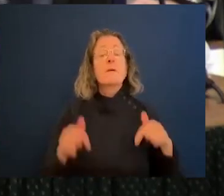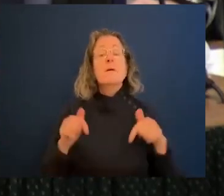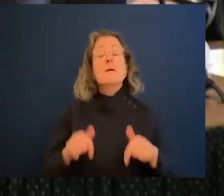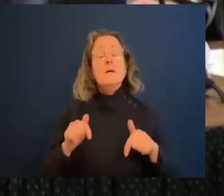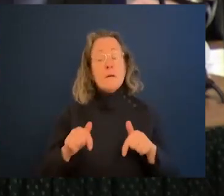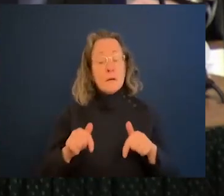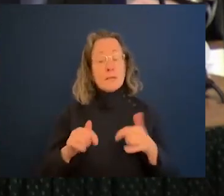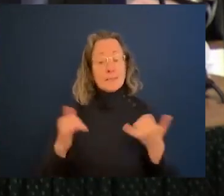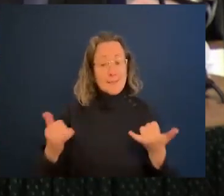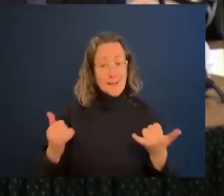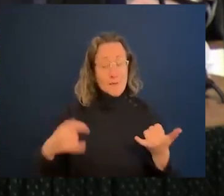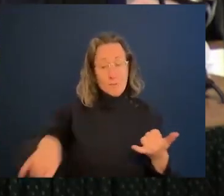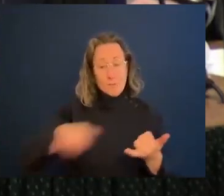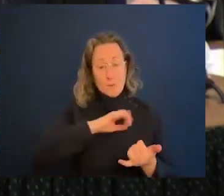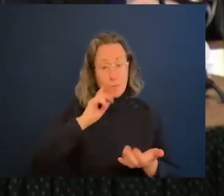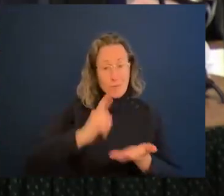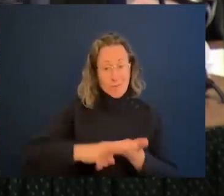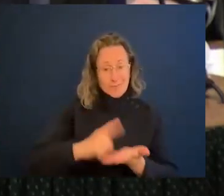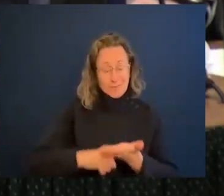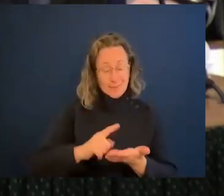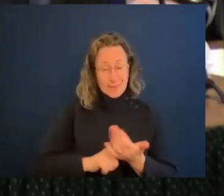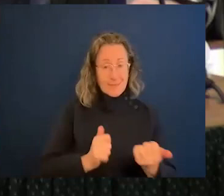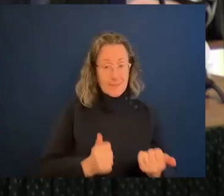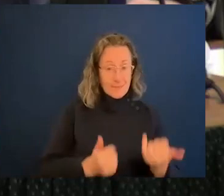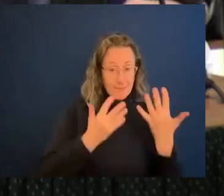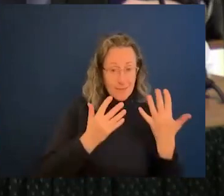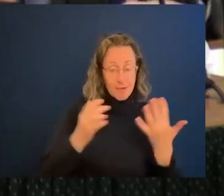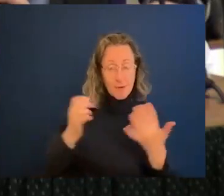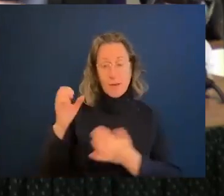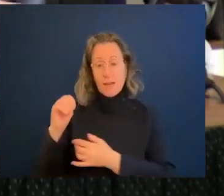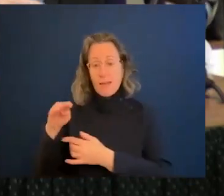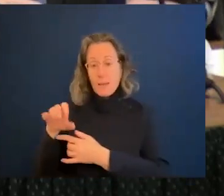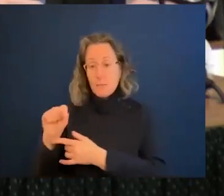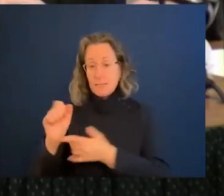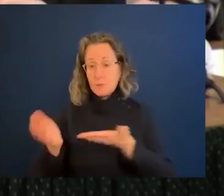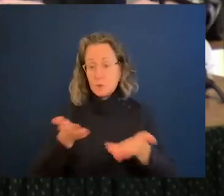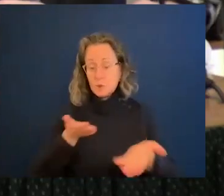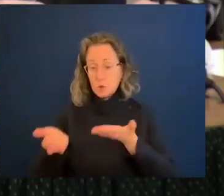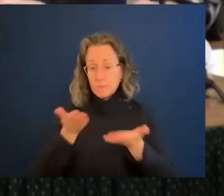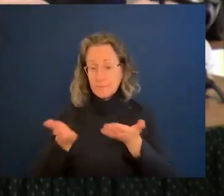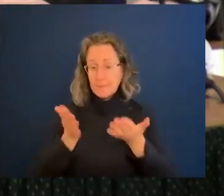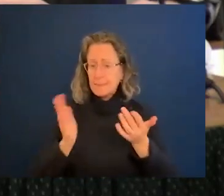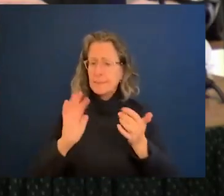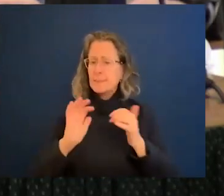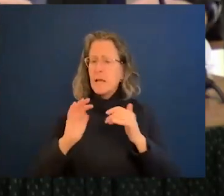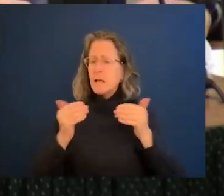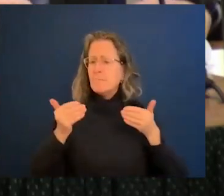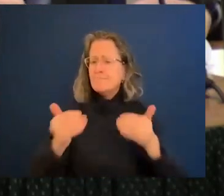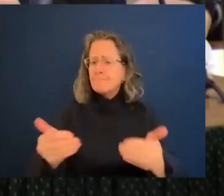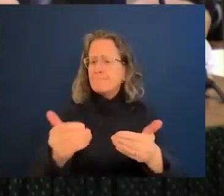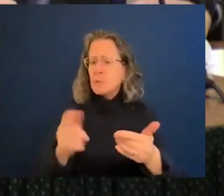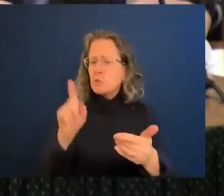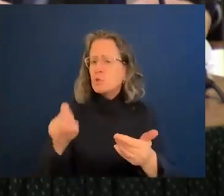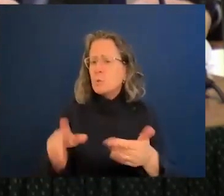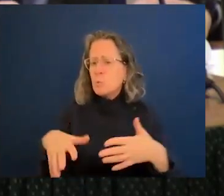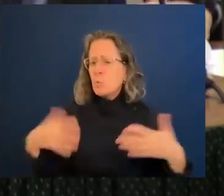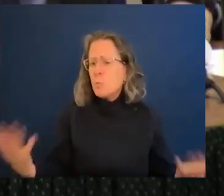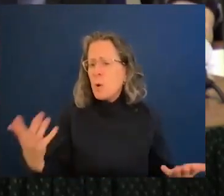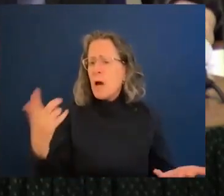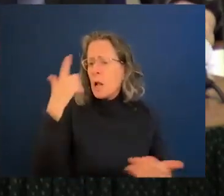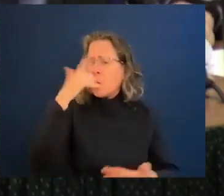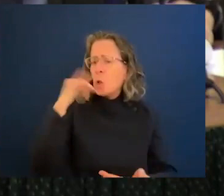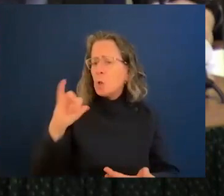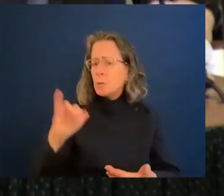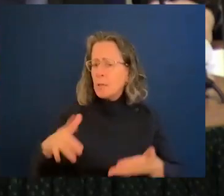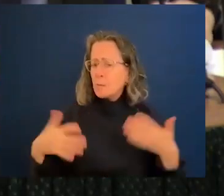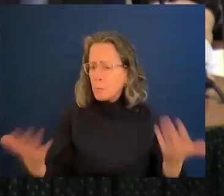uh where to go with fire and Emergency Medical Services uh Service delivery approach for the town uh there's